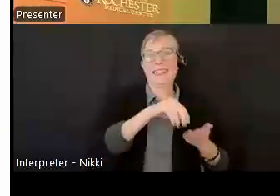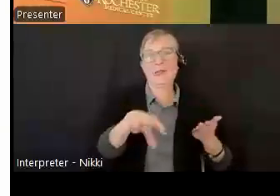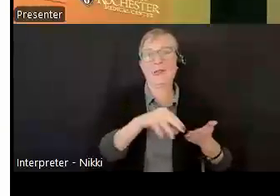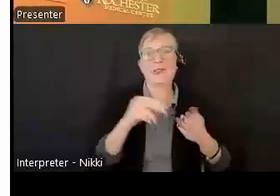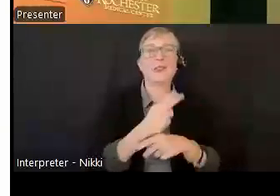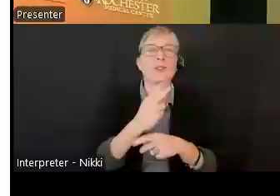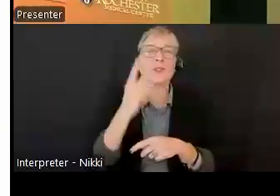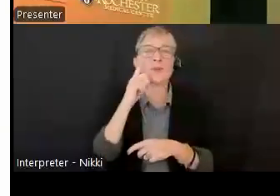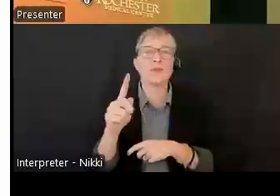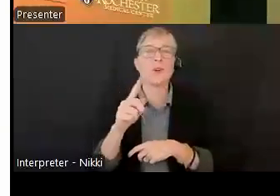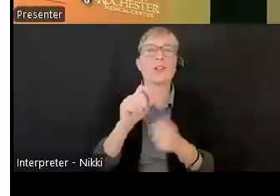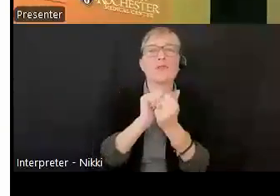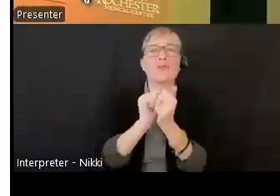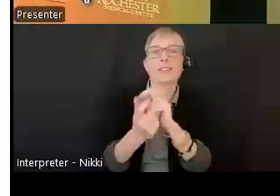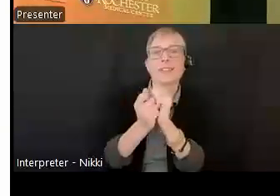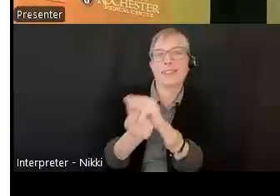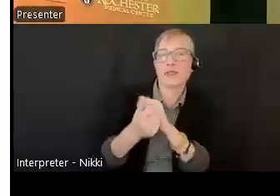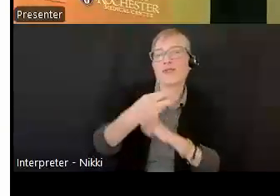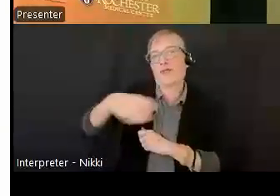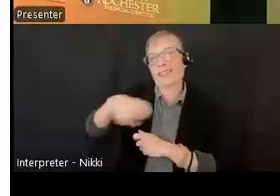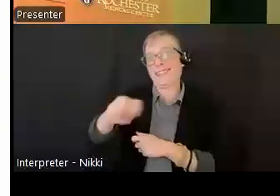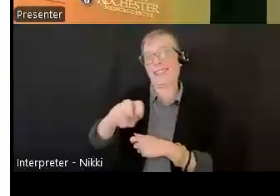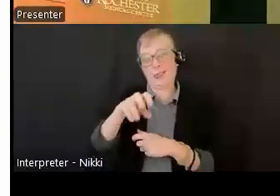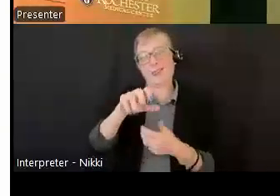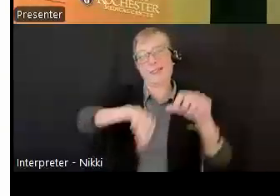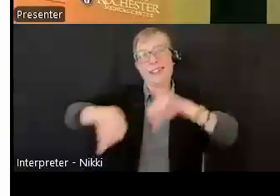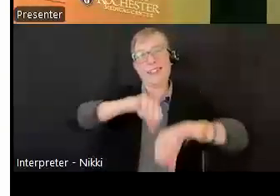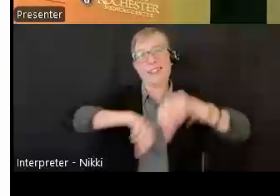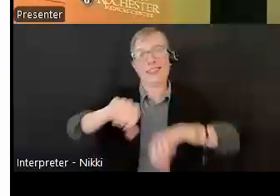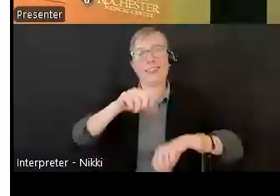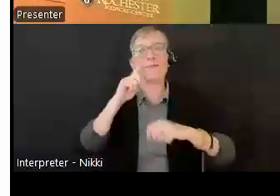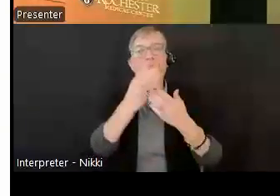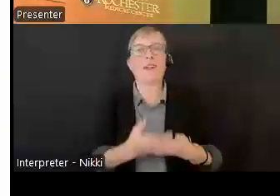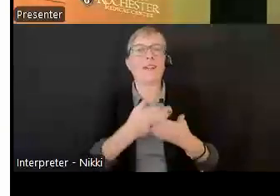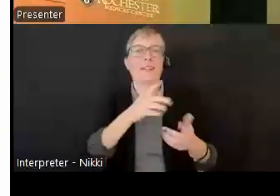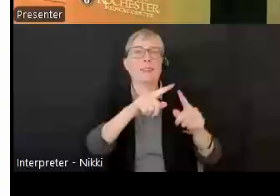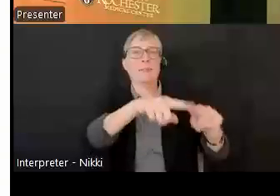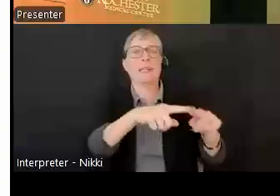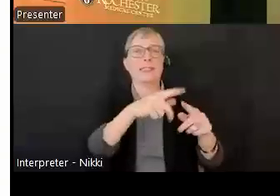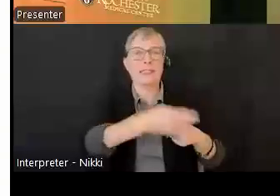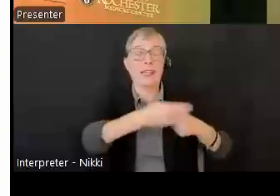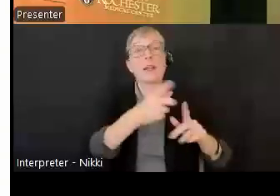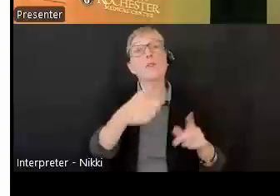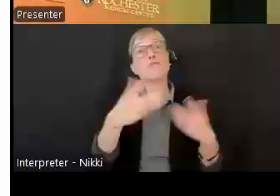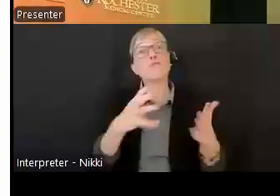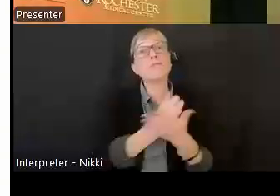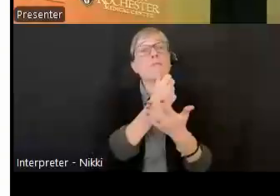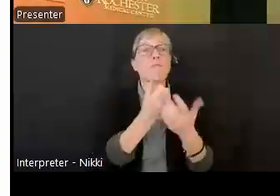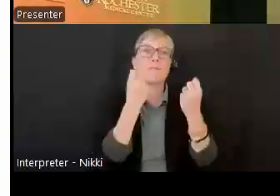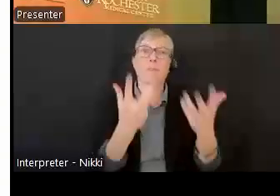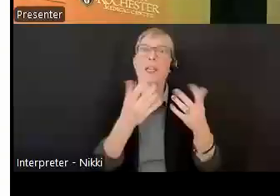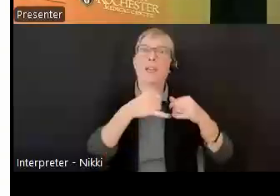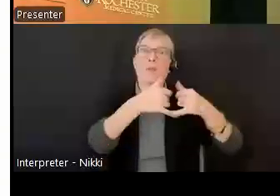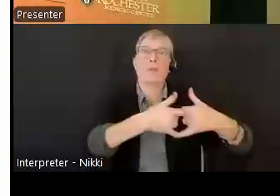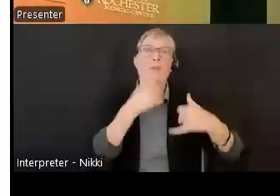populations with SUDS and co-occurring mental health. Dr. Mathis has won numerous awards for her compassion and dedication to